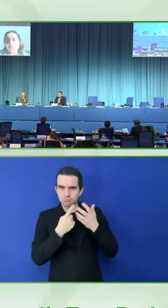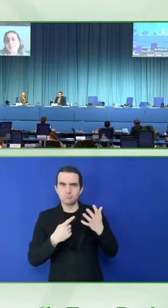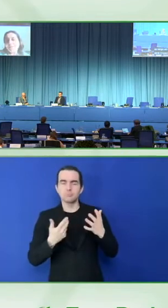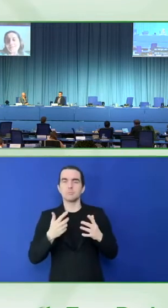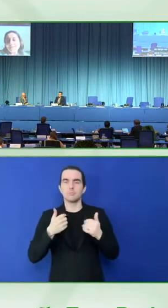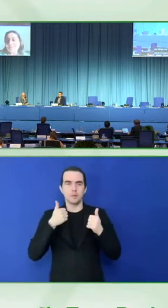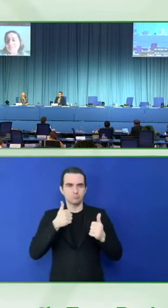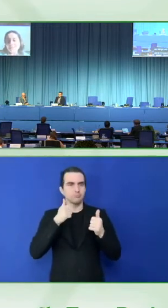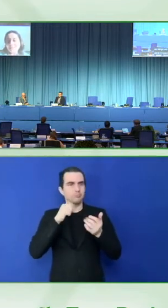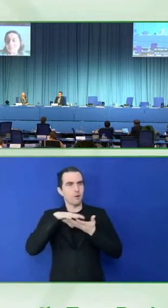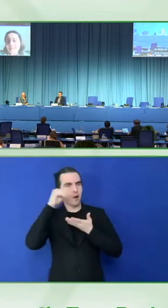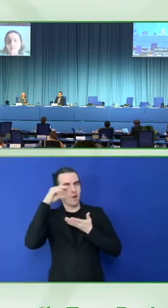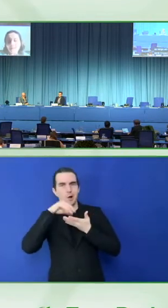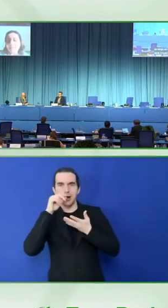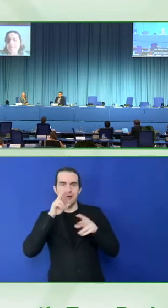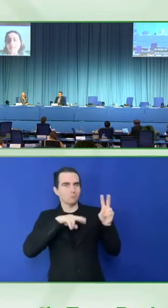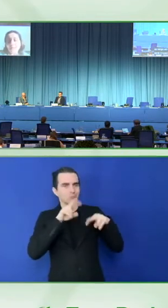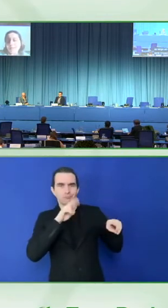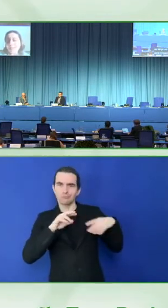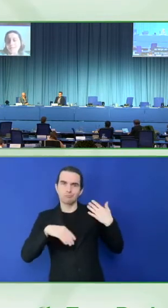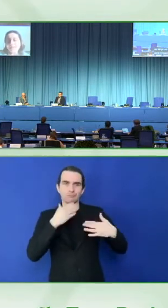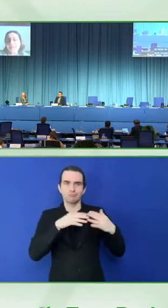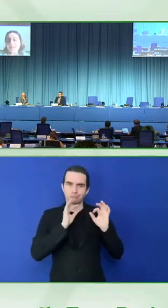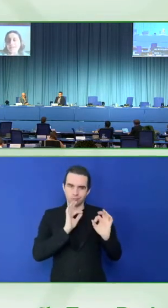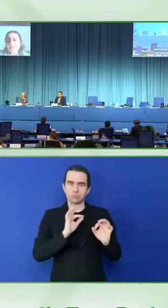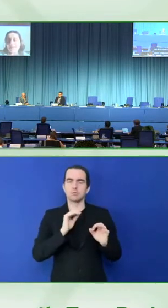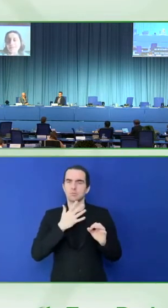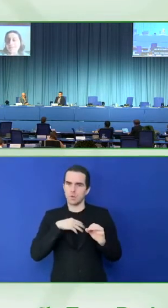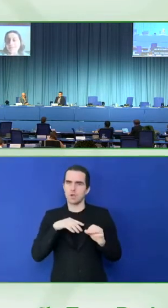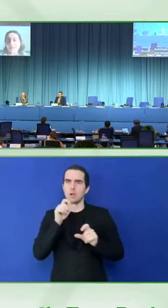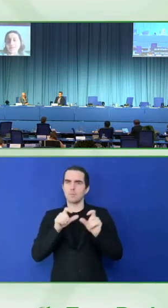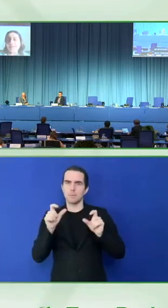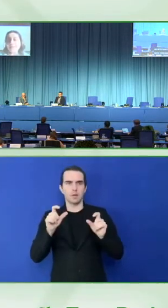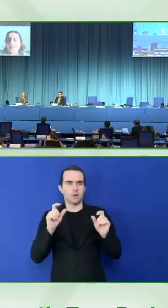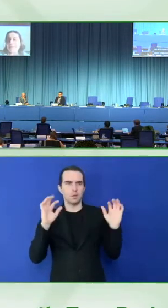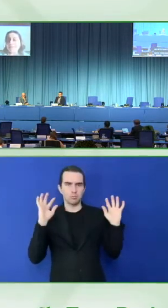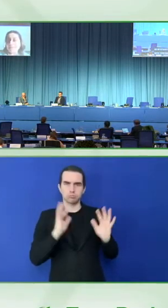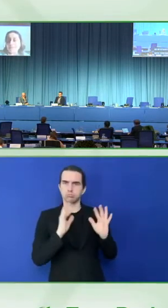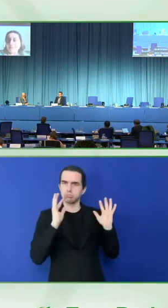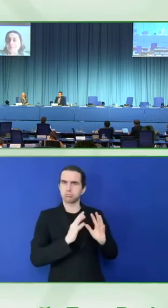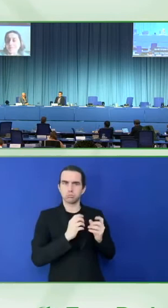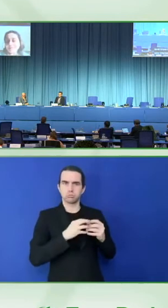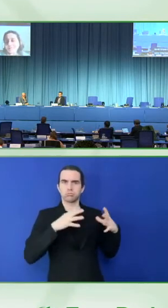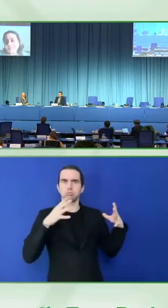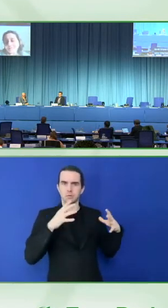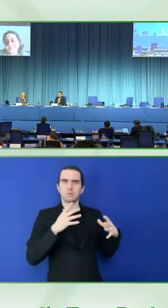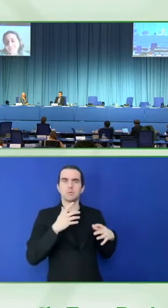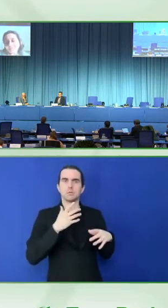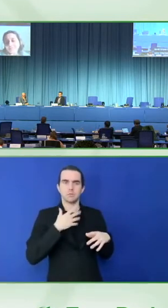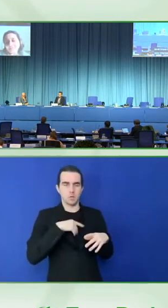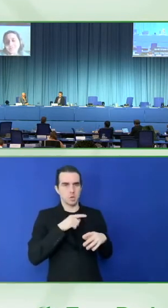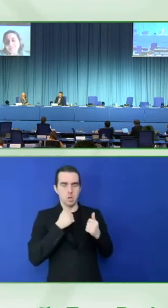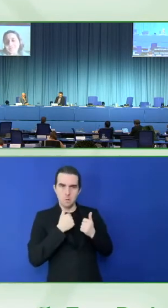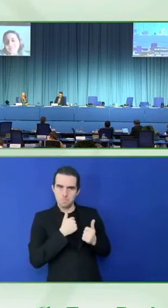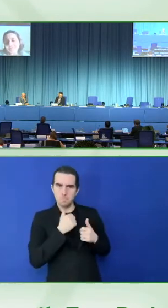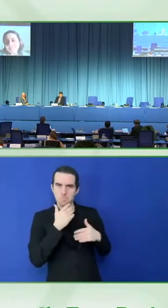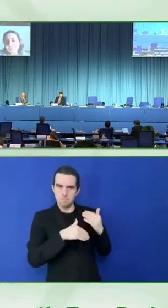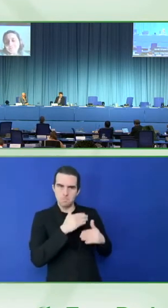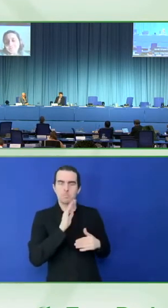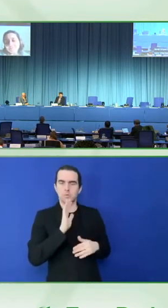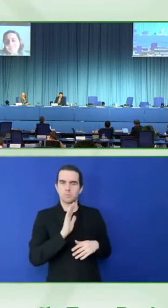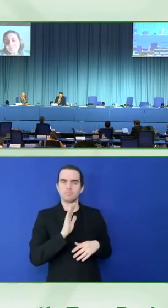across the board, right? Like whether it's agri-tech or health, I don't think you can say any sector is excluded.